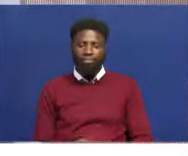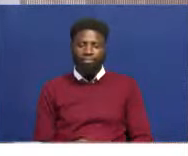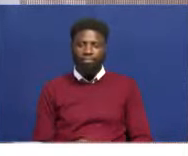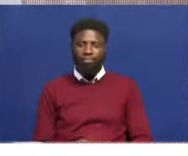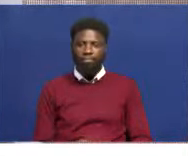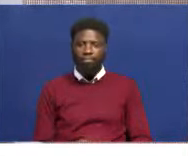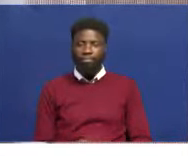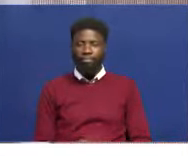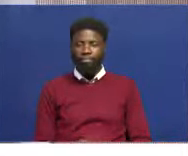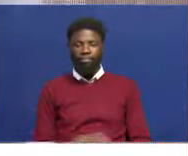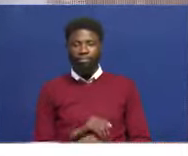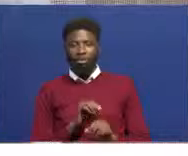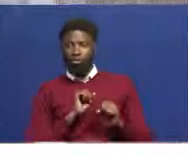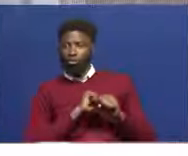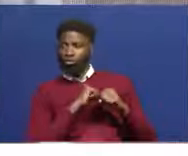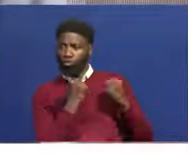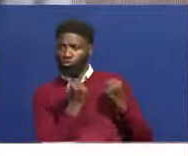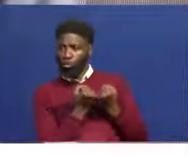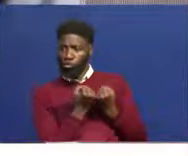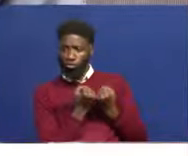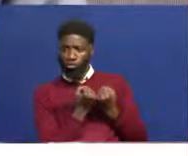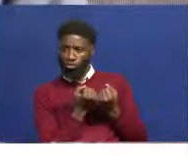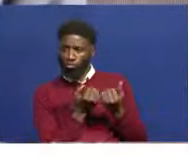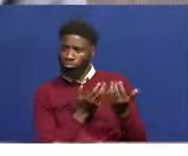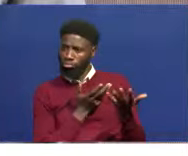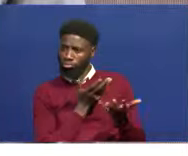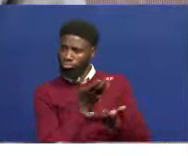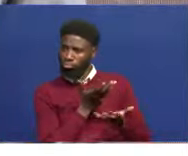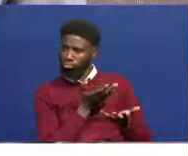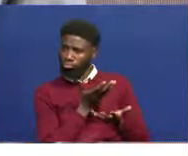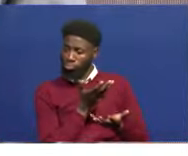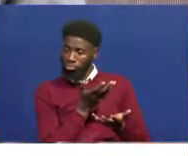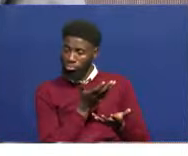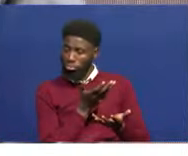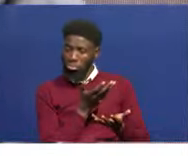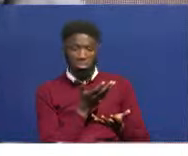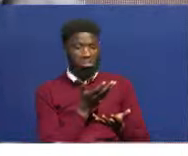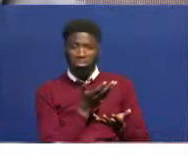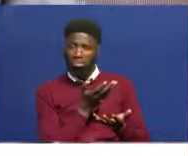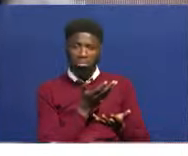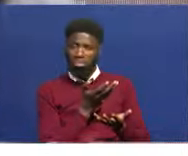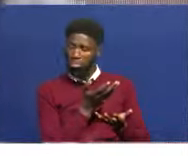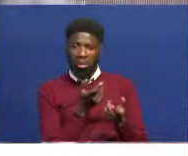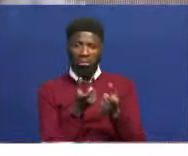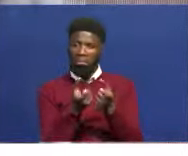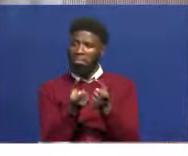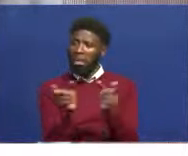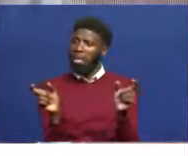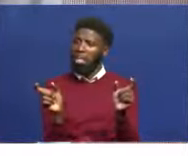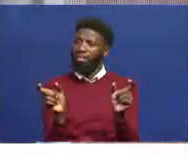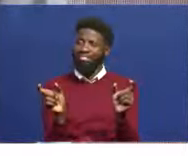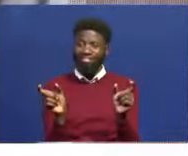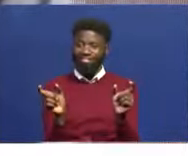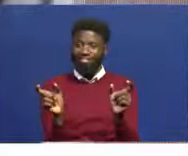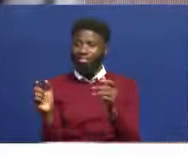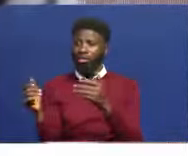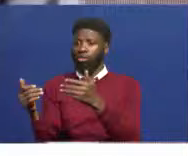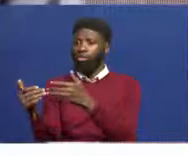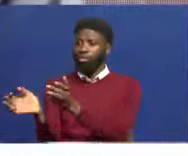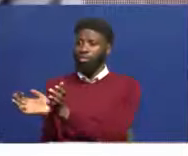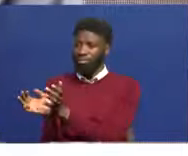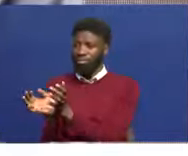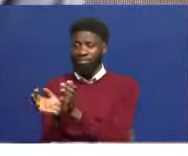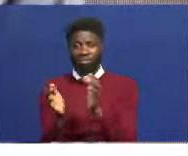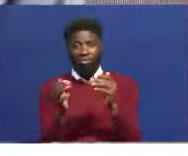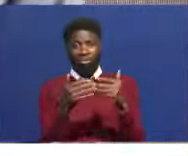The social fabric of our society is torn and destroyed. Communities